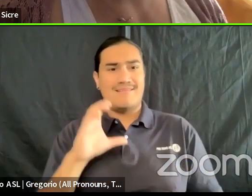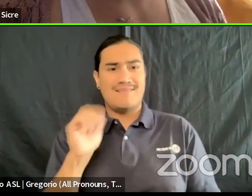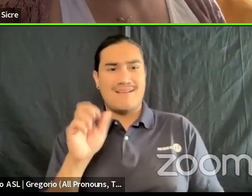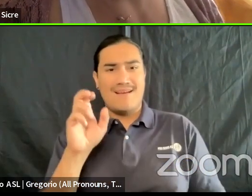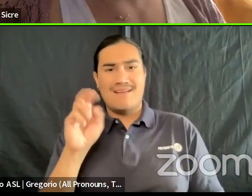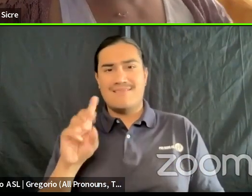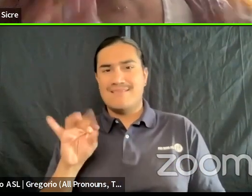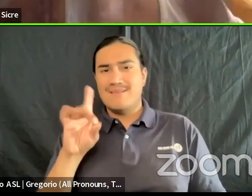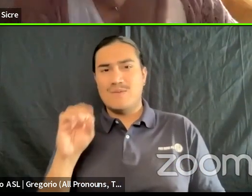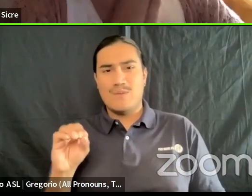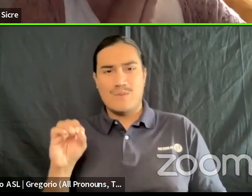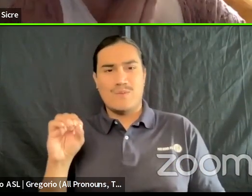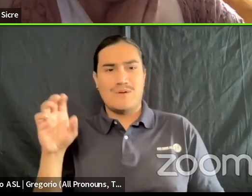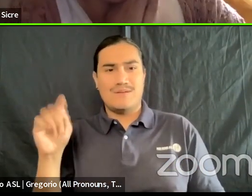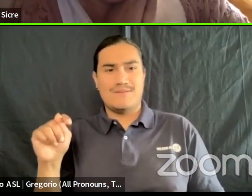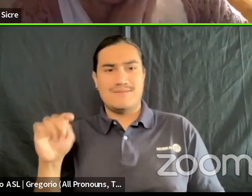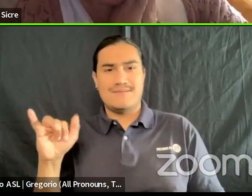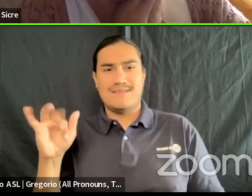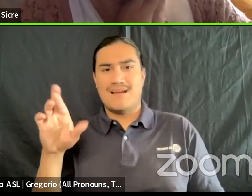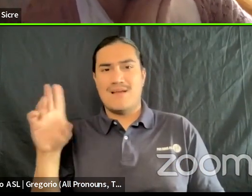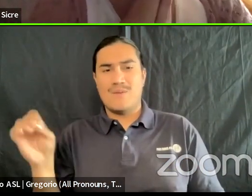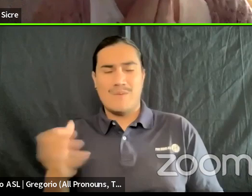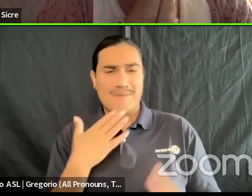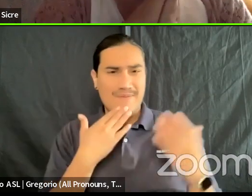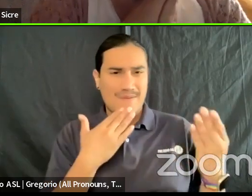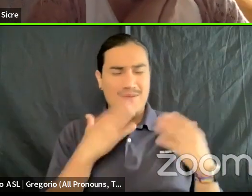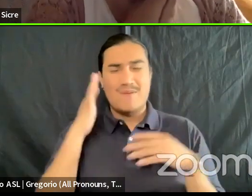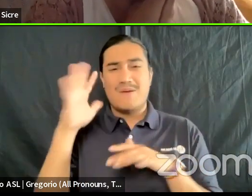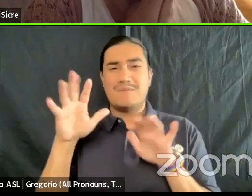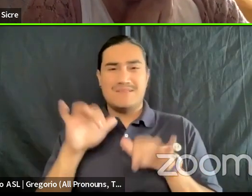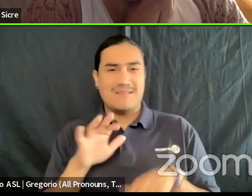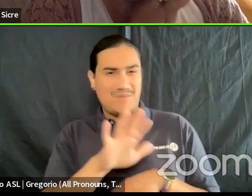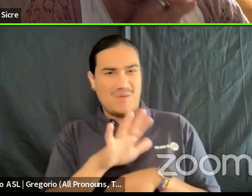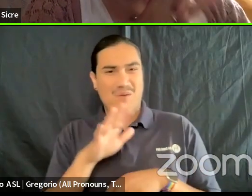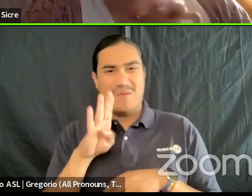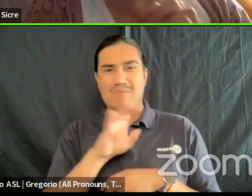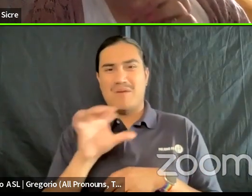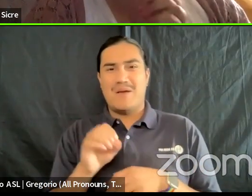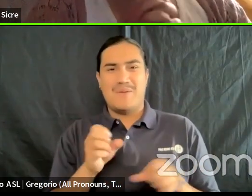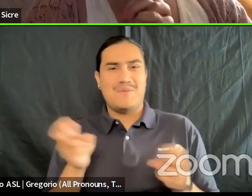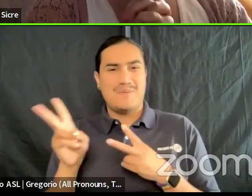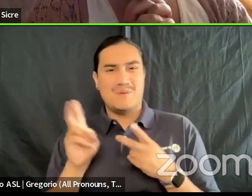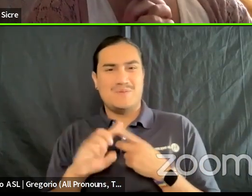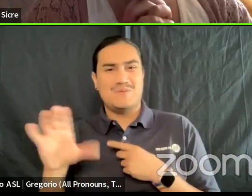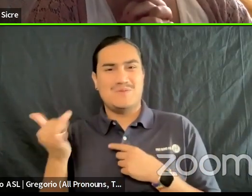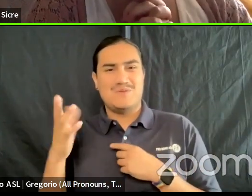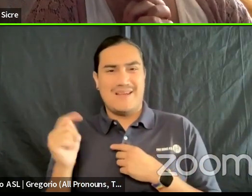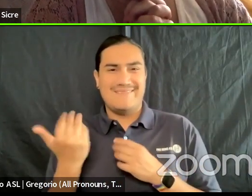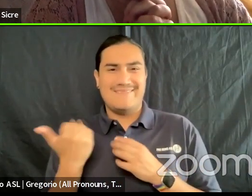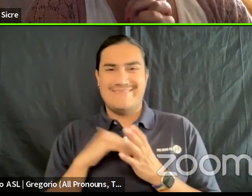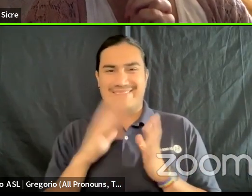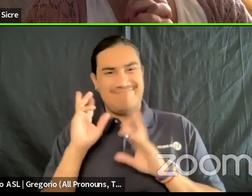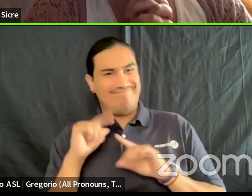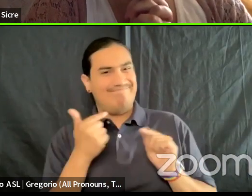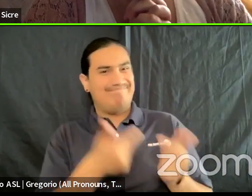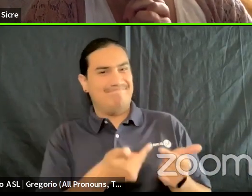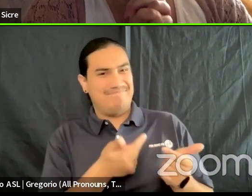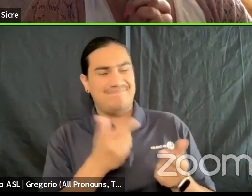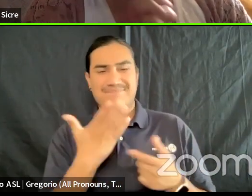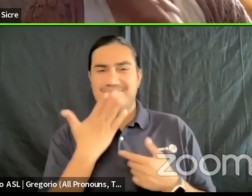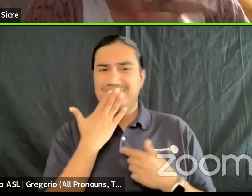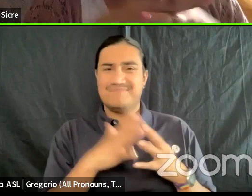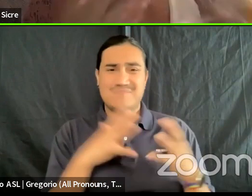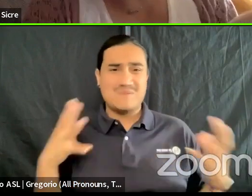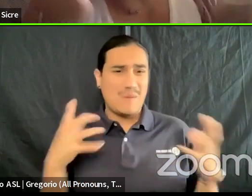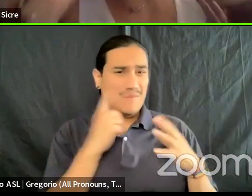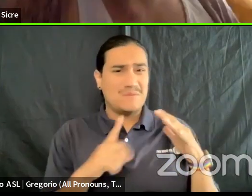much for being here. I'm gonna put your bio in the chat. And again, just passing the baton over to you. Thank you so much for